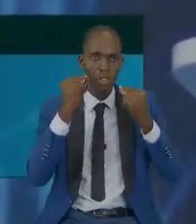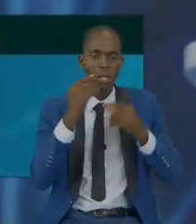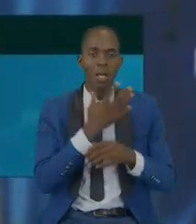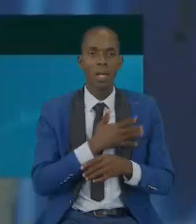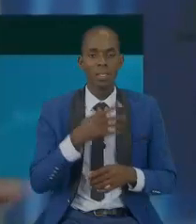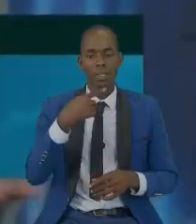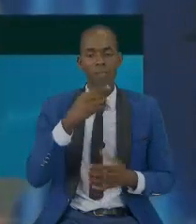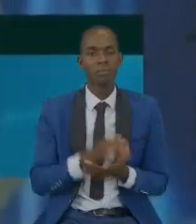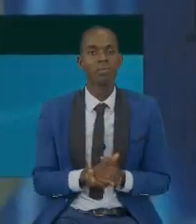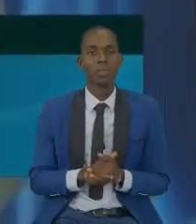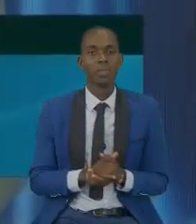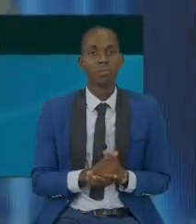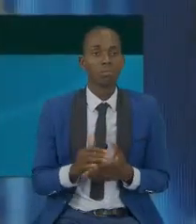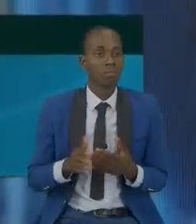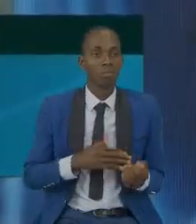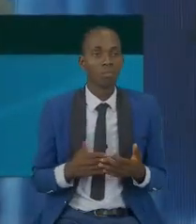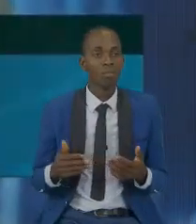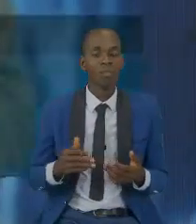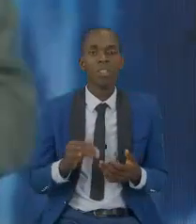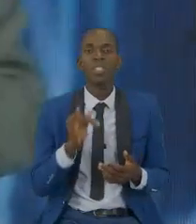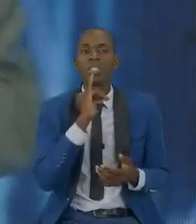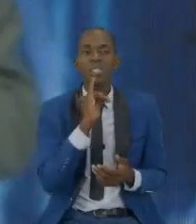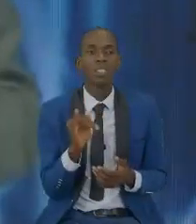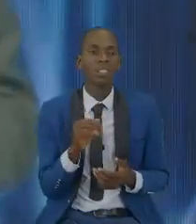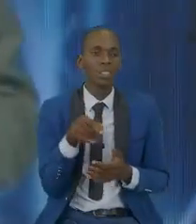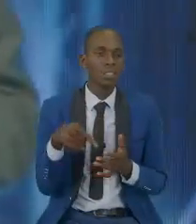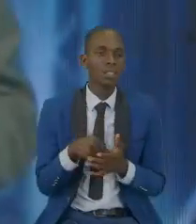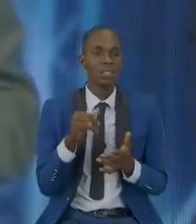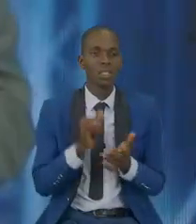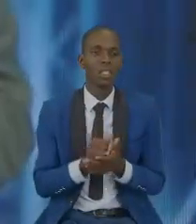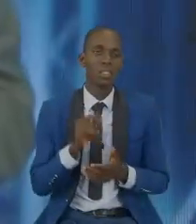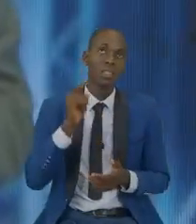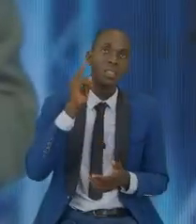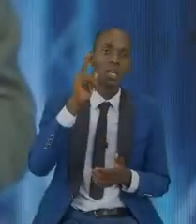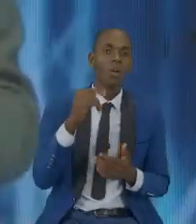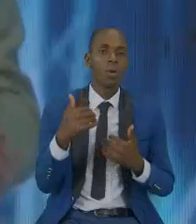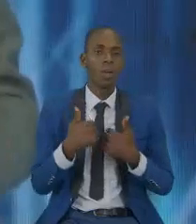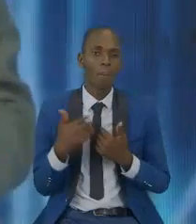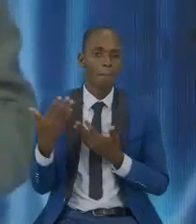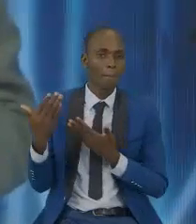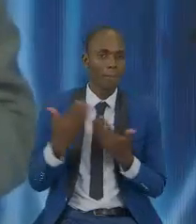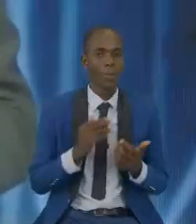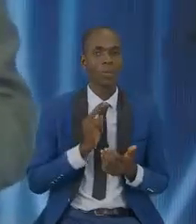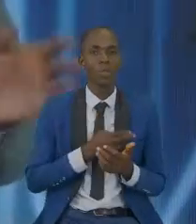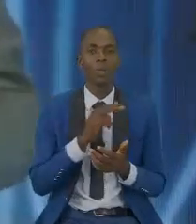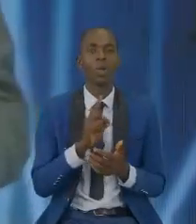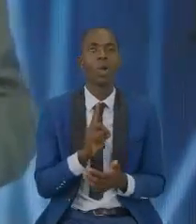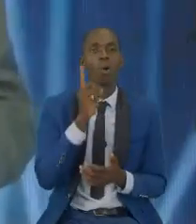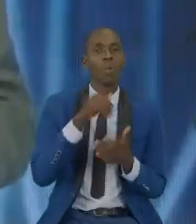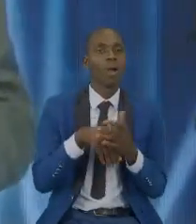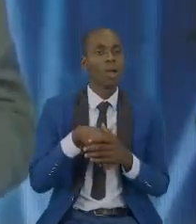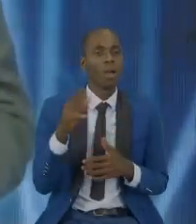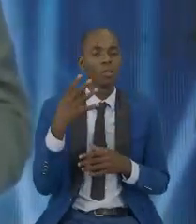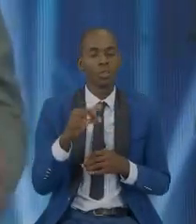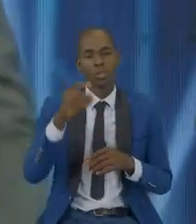said, wherefore is this that thou hast brought us up out of